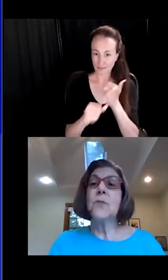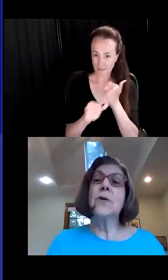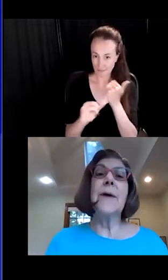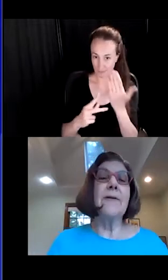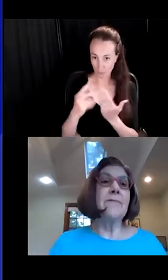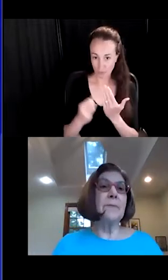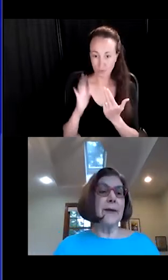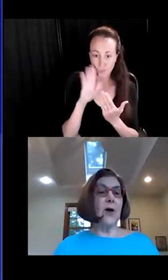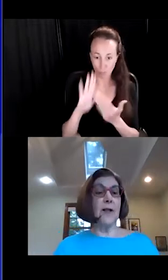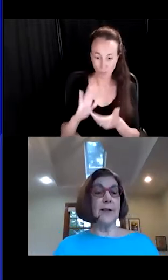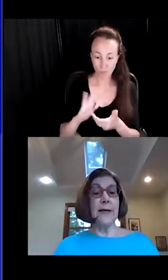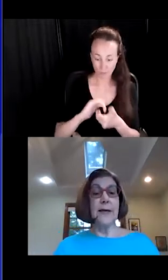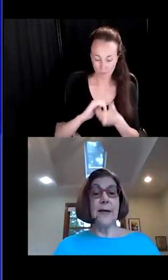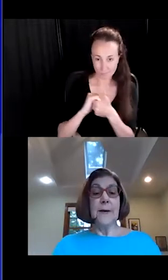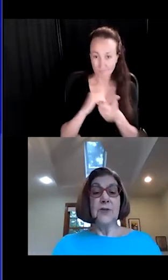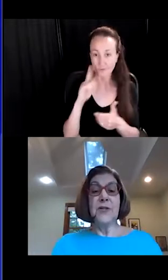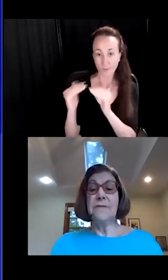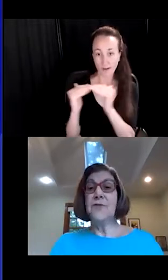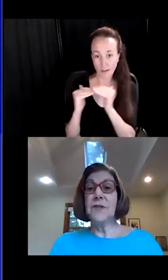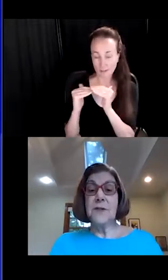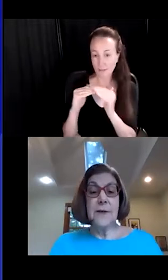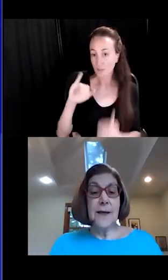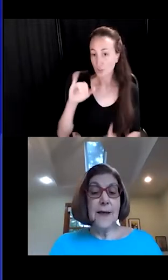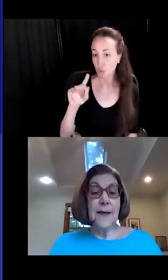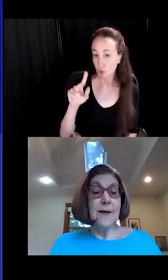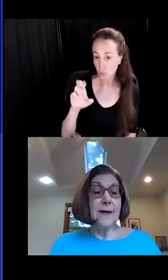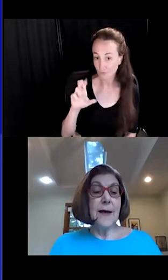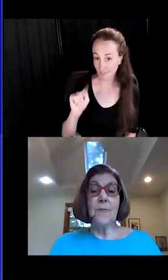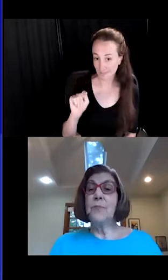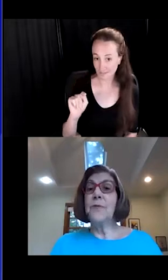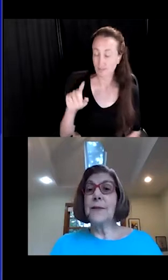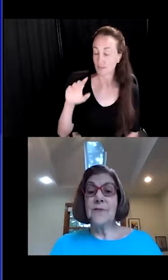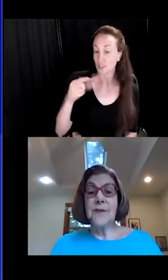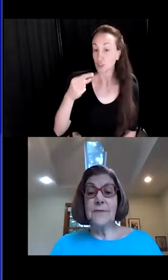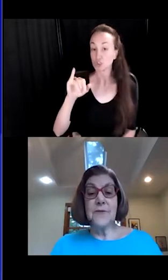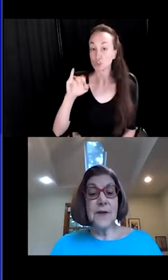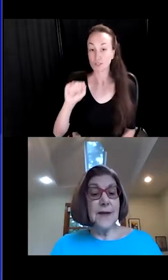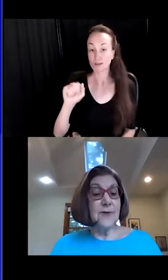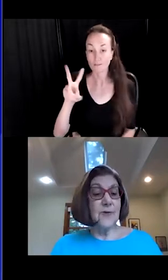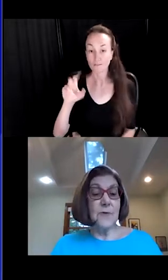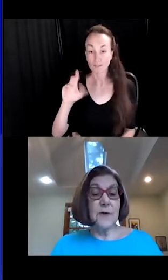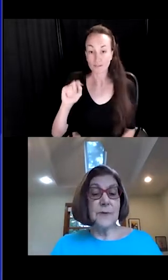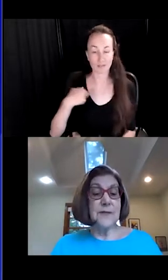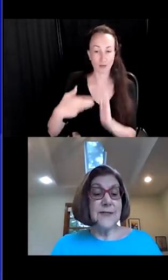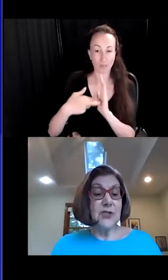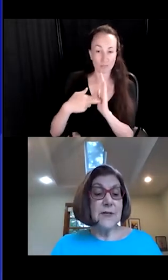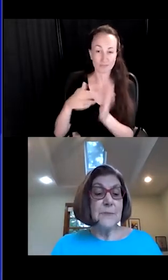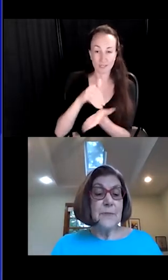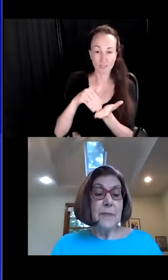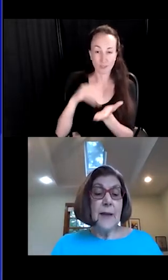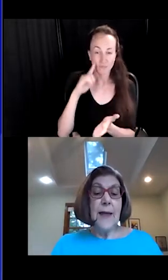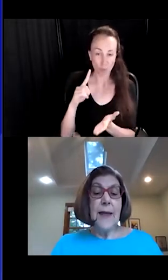hear more about from my colleague, Gina Vincent. And I represent the Center for Psychiatric